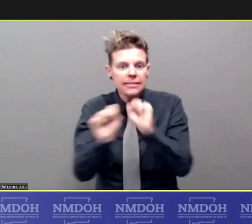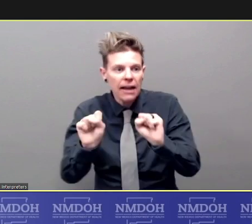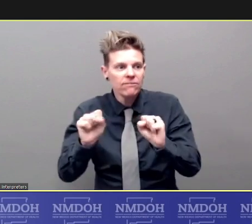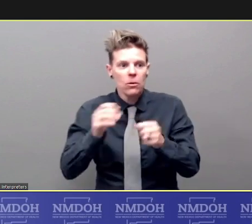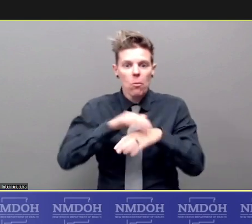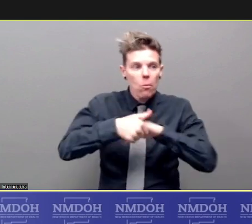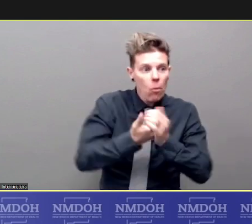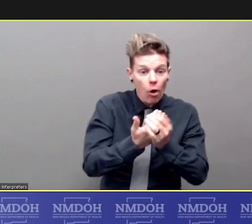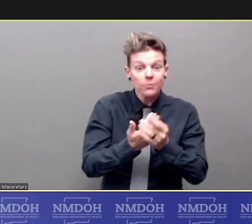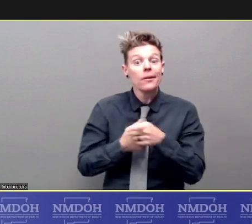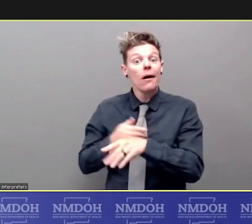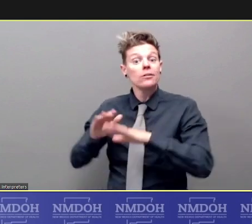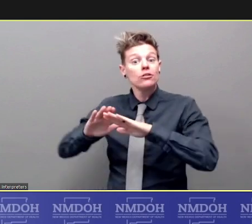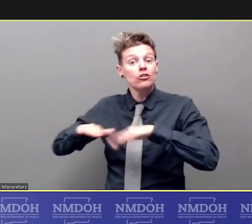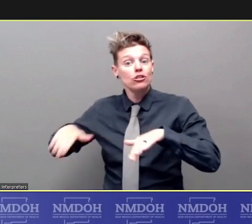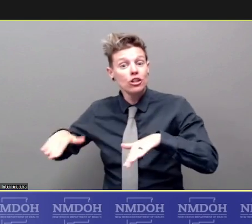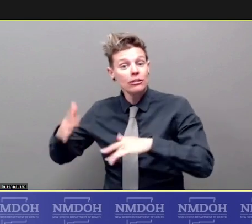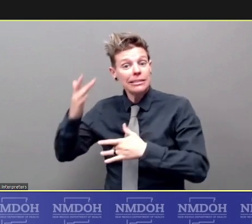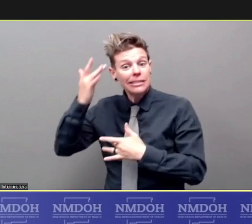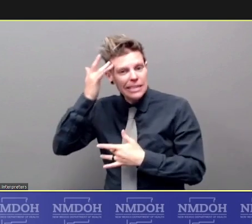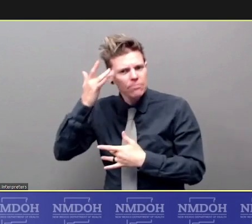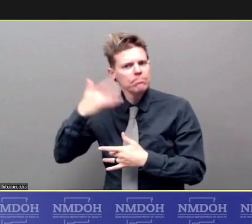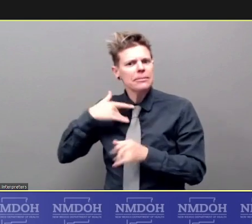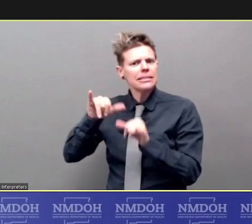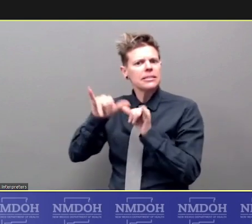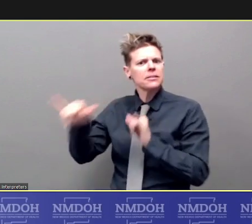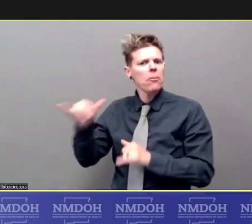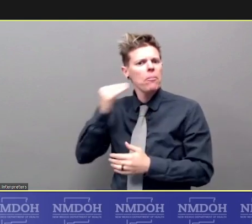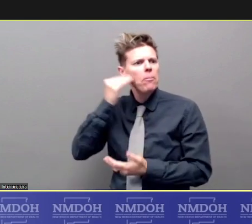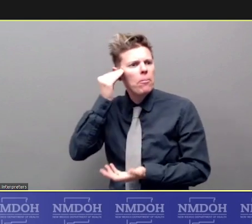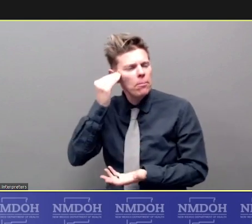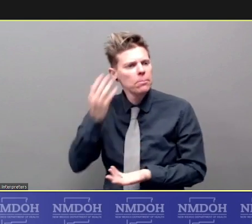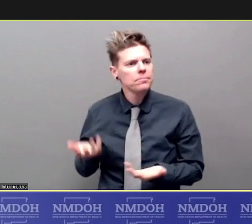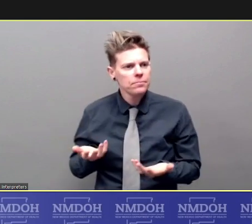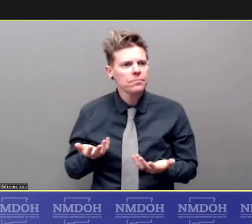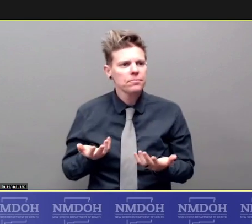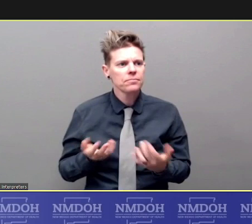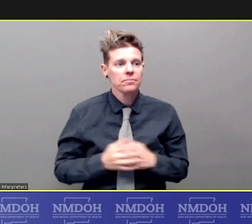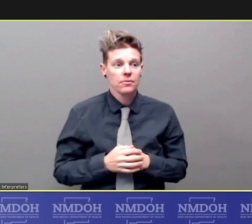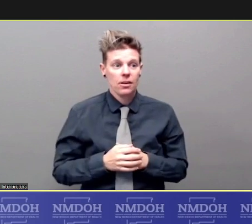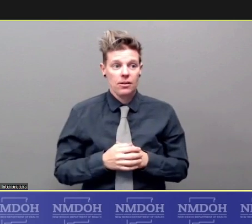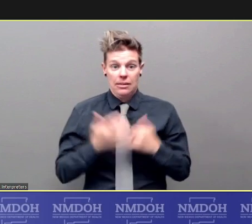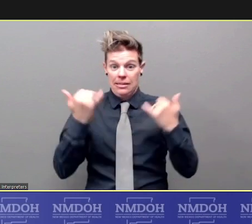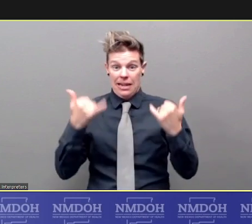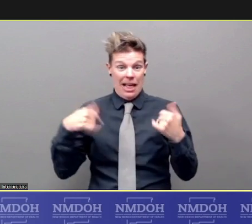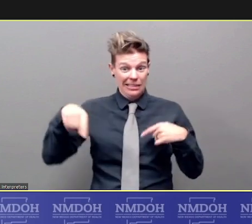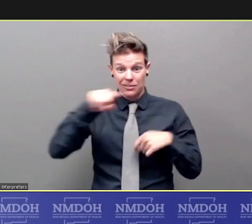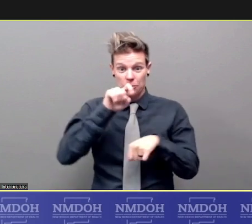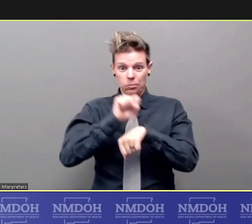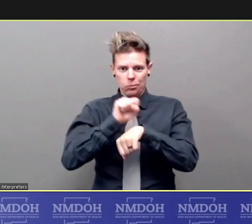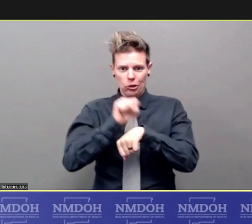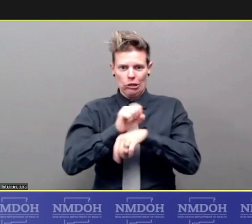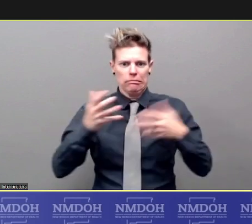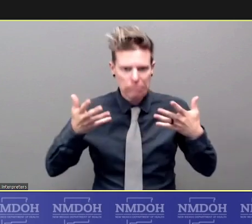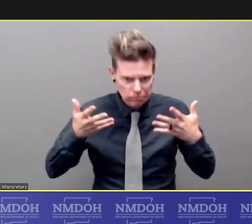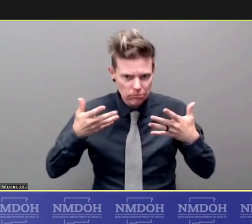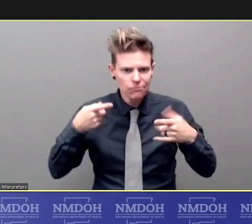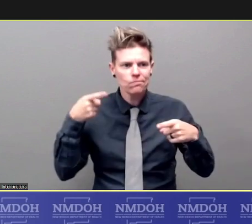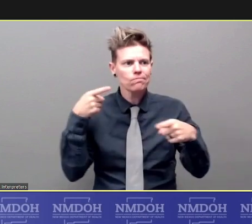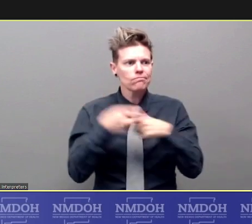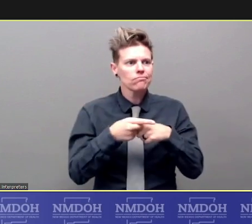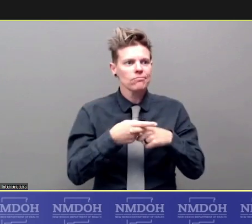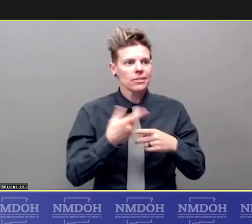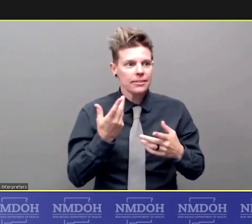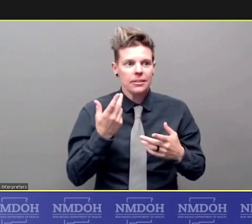times families, because of work situations, they have to take them to daycare. And this is where children are mostly